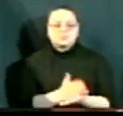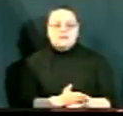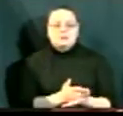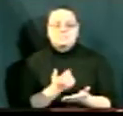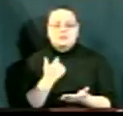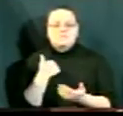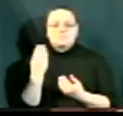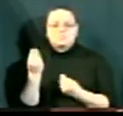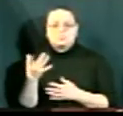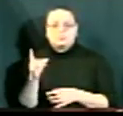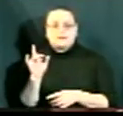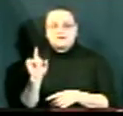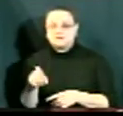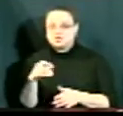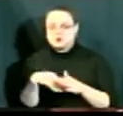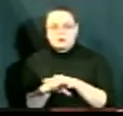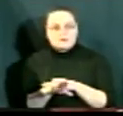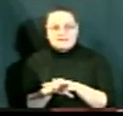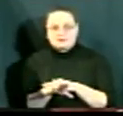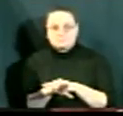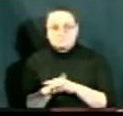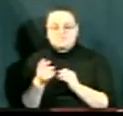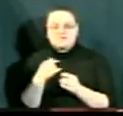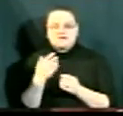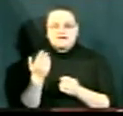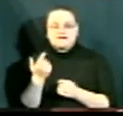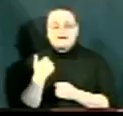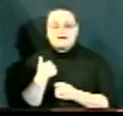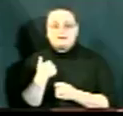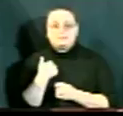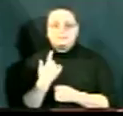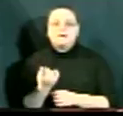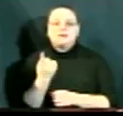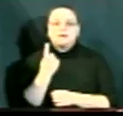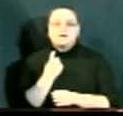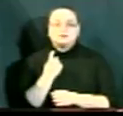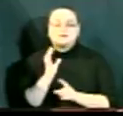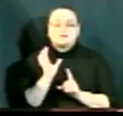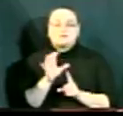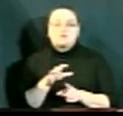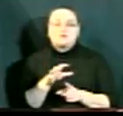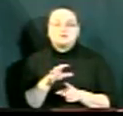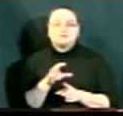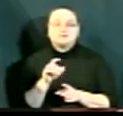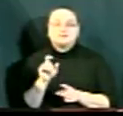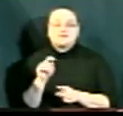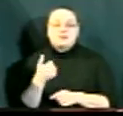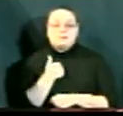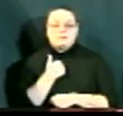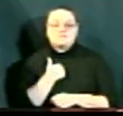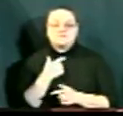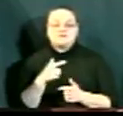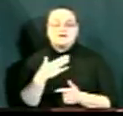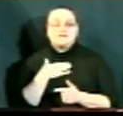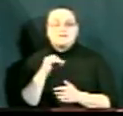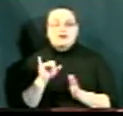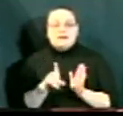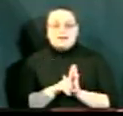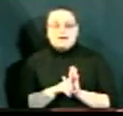have been told that I shouldn't go in there, and I have been asked and forced to out myself and my